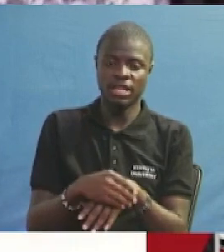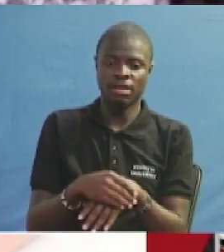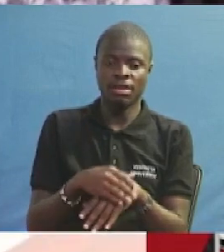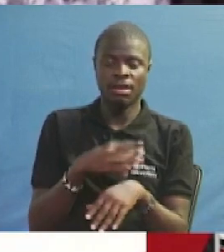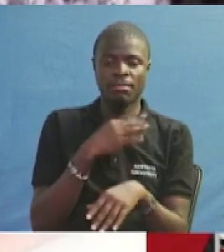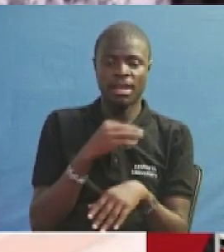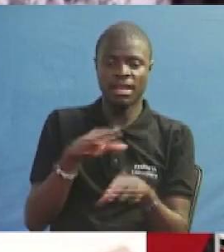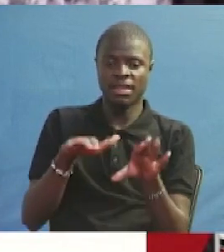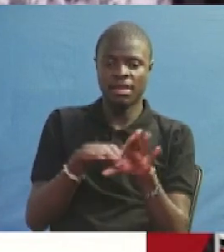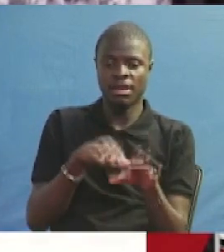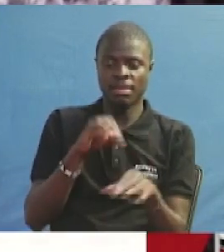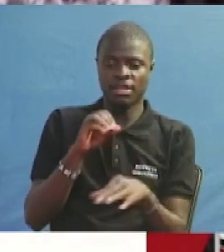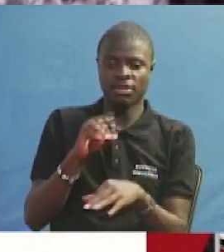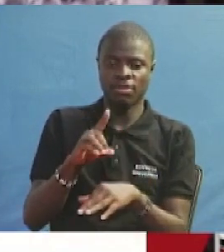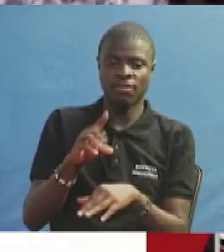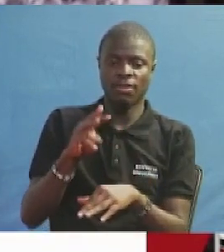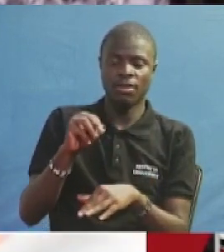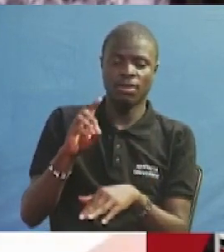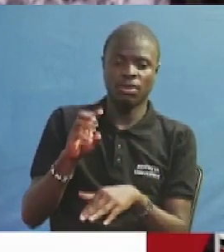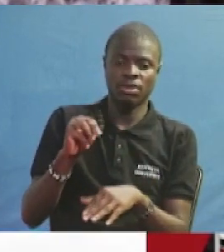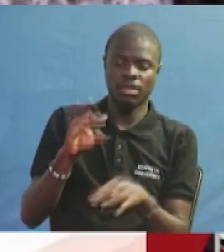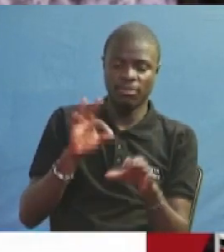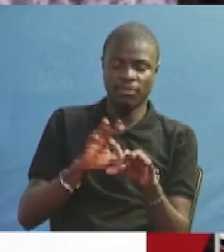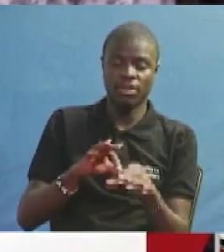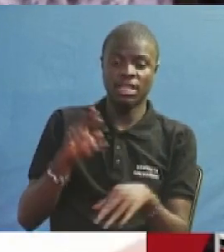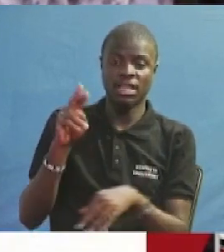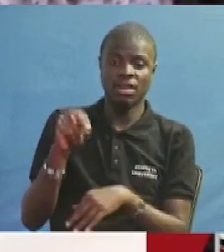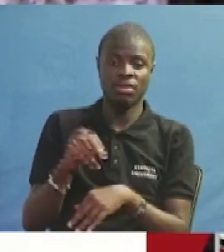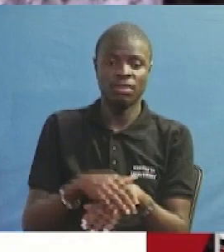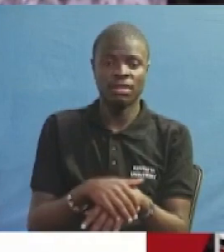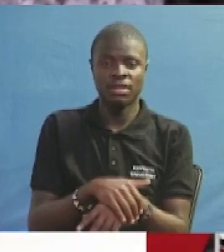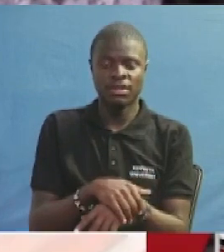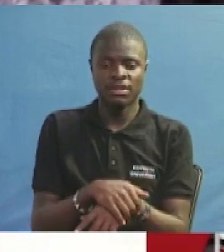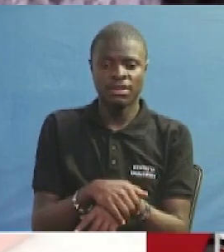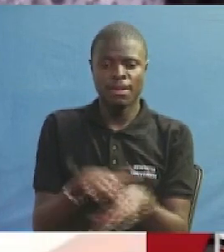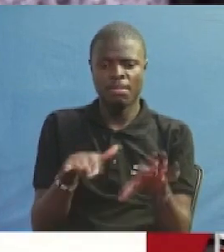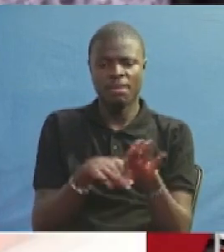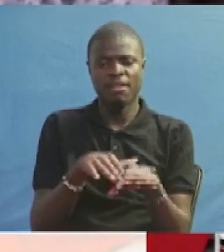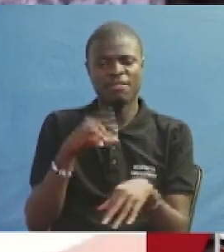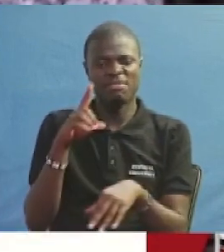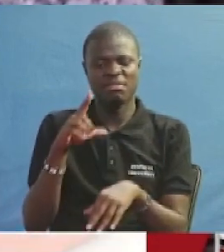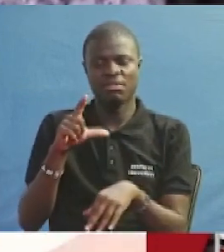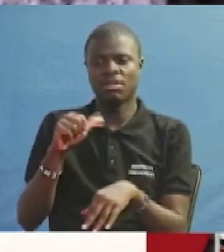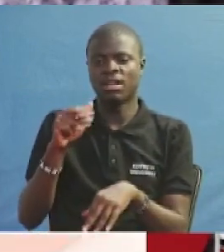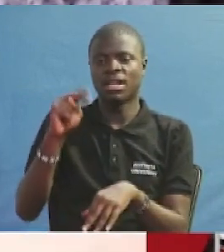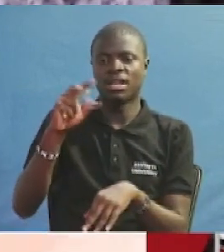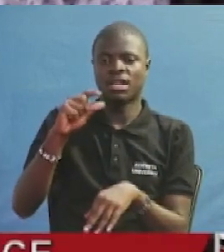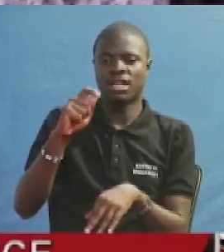Kibra, actually heeded that call and voted no. Langata. Member for Langata, Mheshimiwa